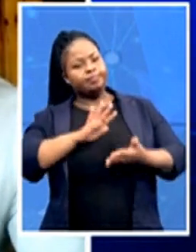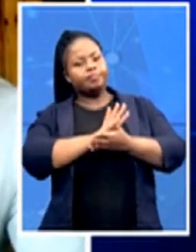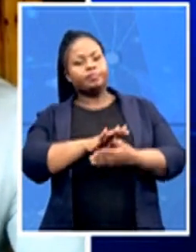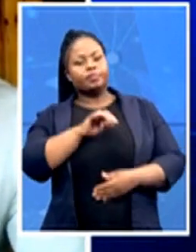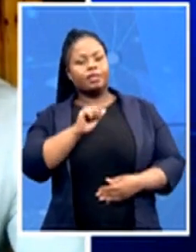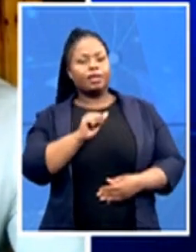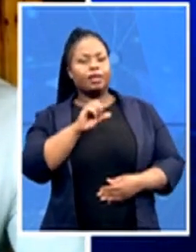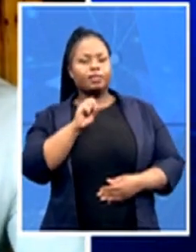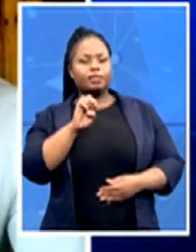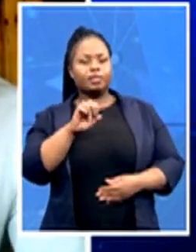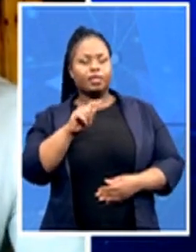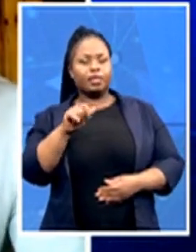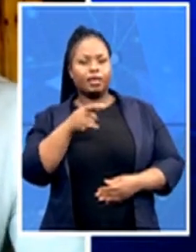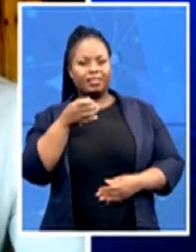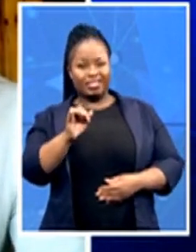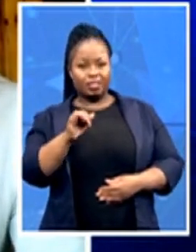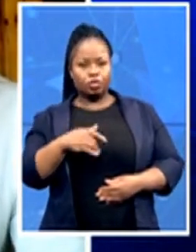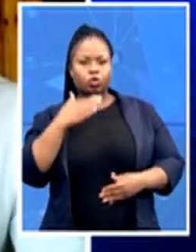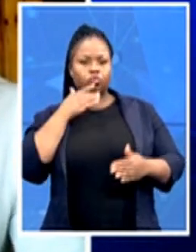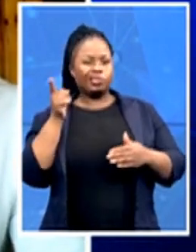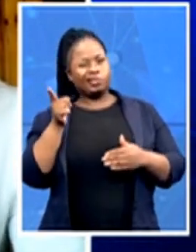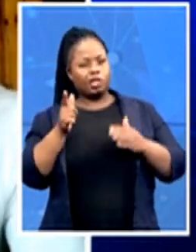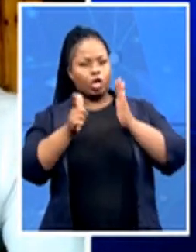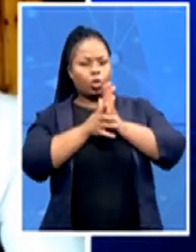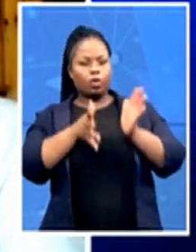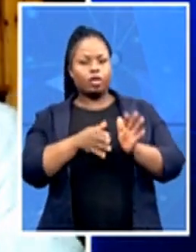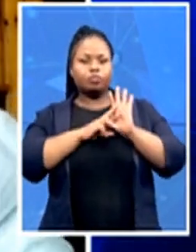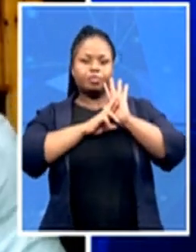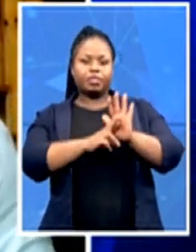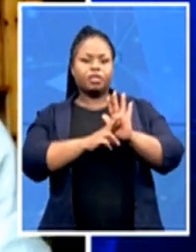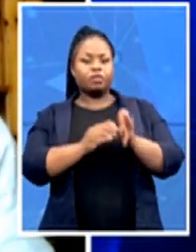Tukela is one of the attorneys representing widows of the Marikana Massacre.